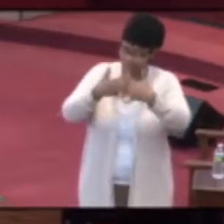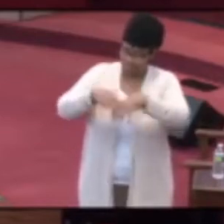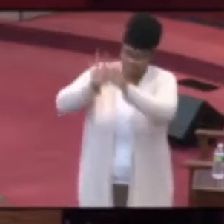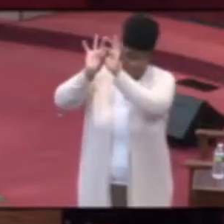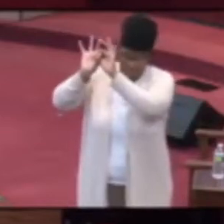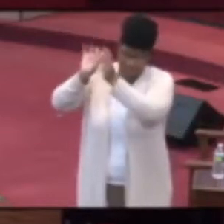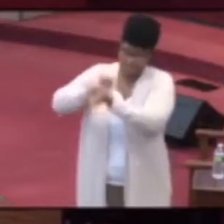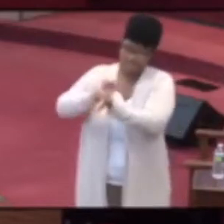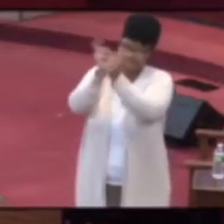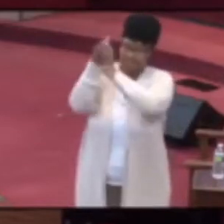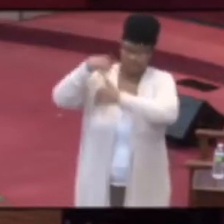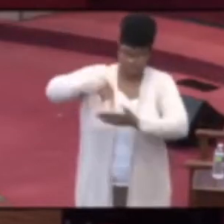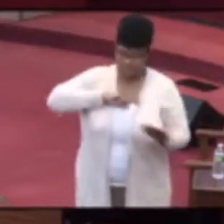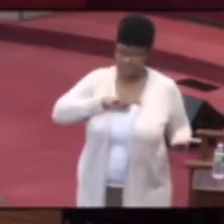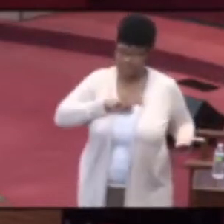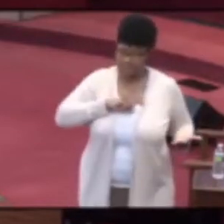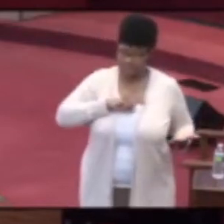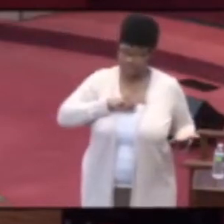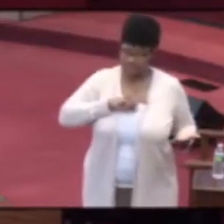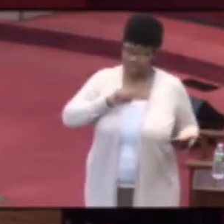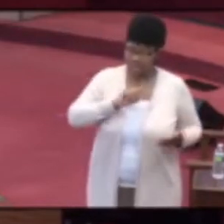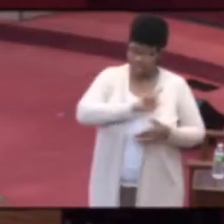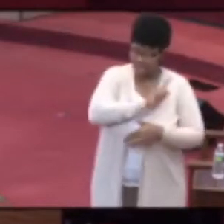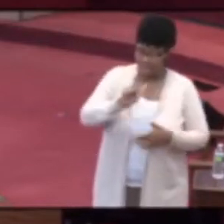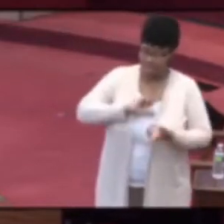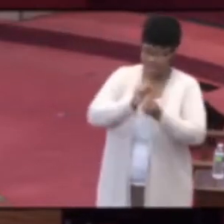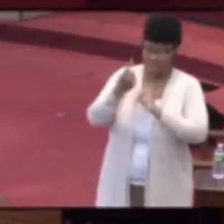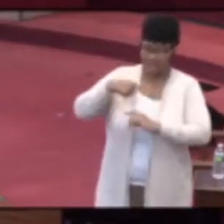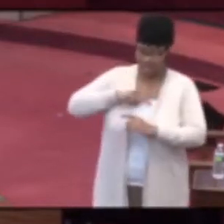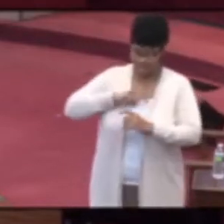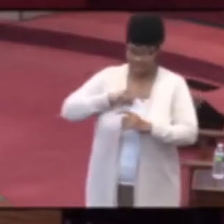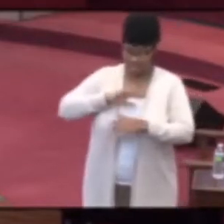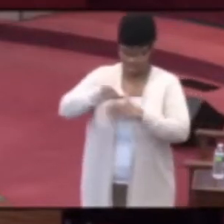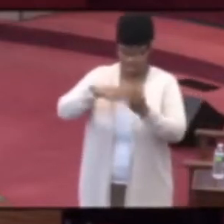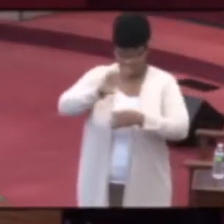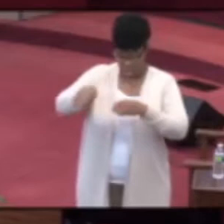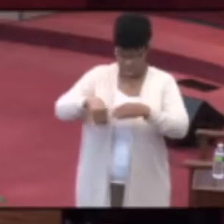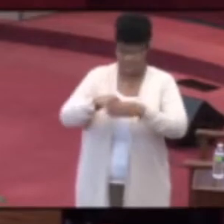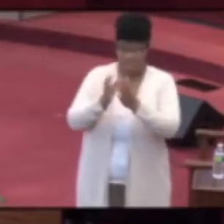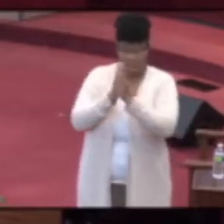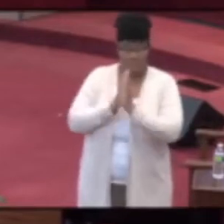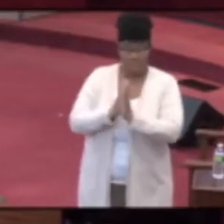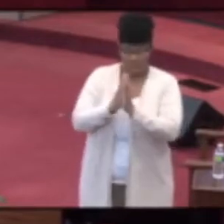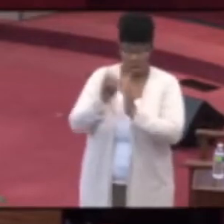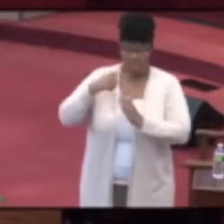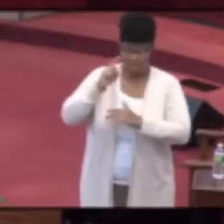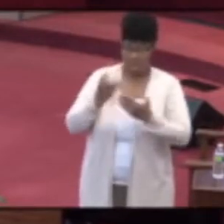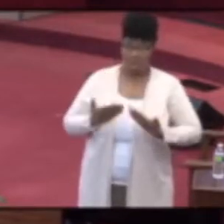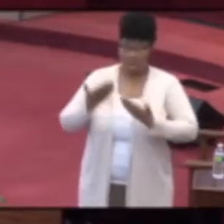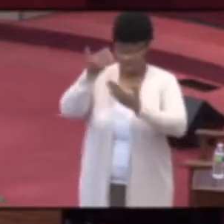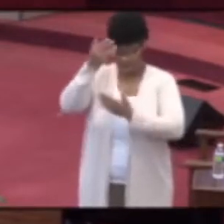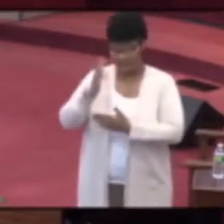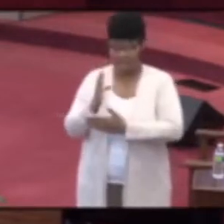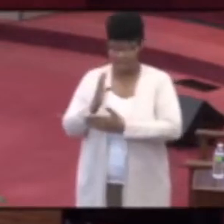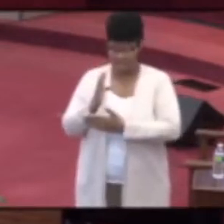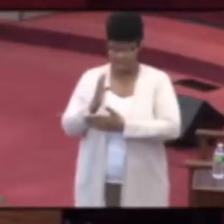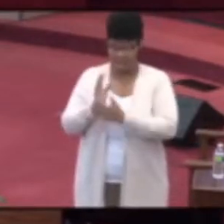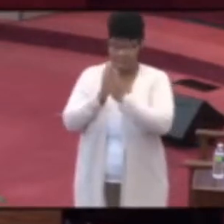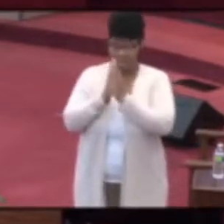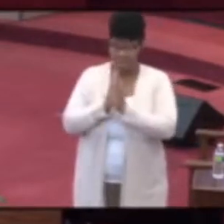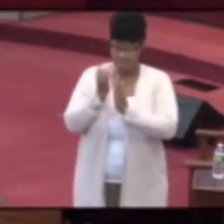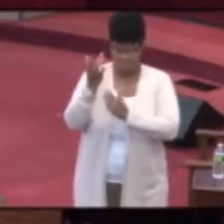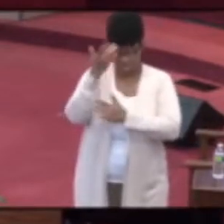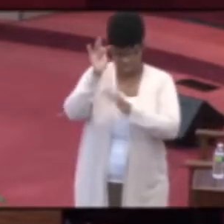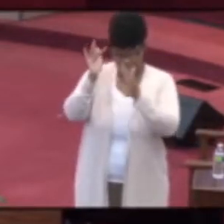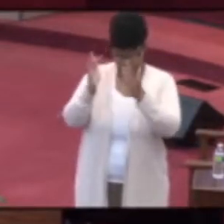and transformed by the Lord. All of these make up the prayer lives we are to offer to God. Prayer, as one